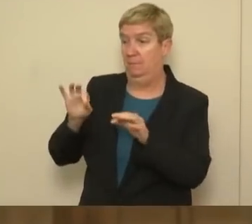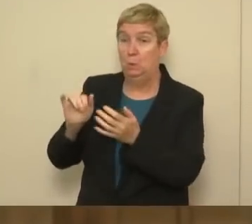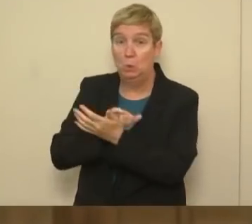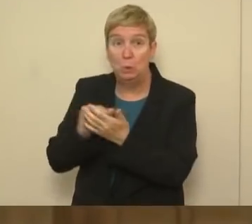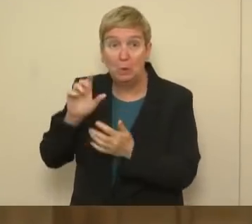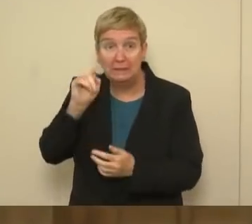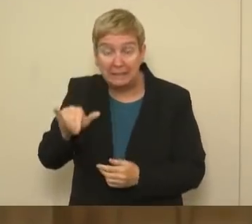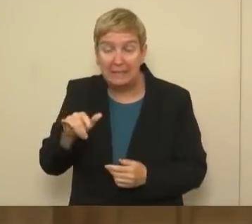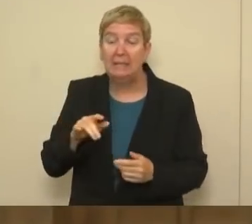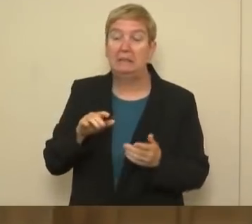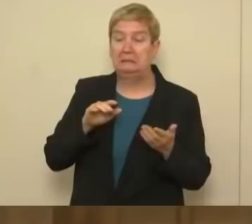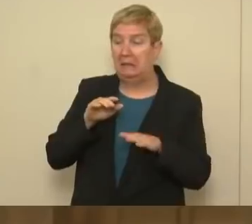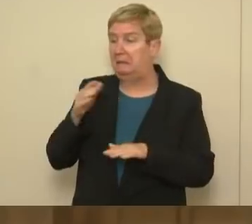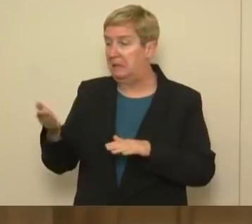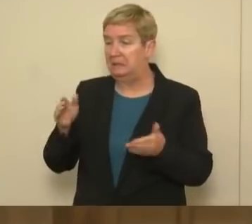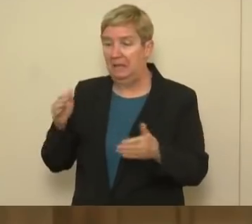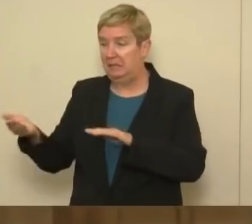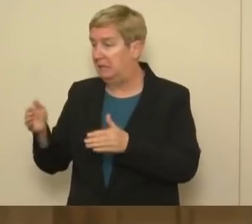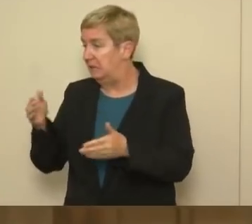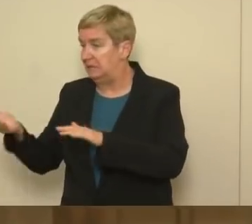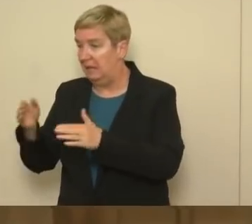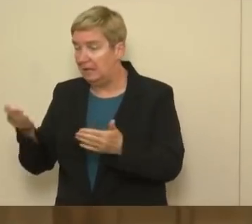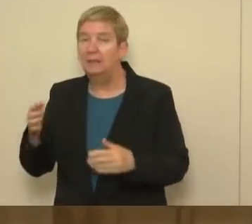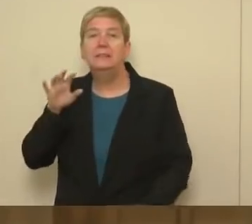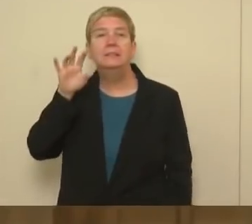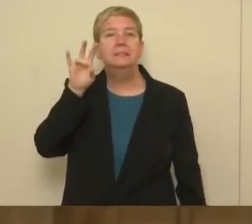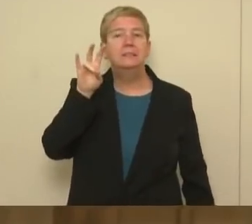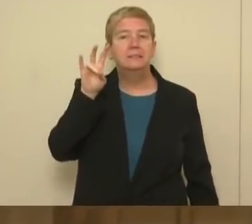that occurred, 75% of them,